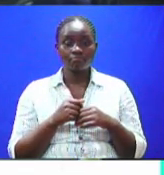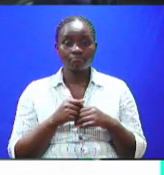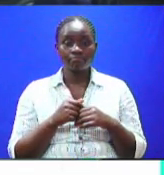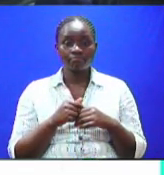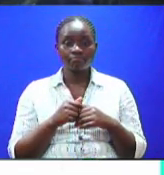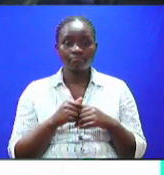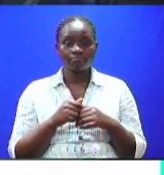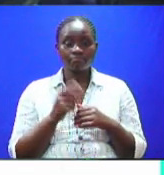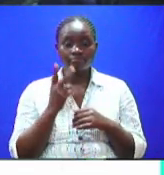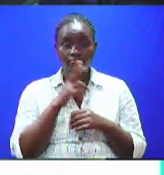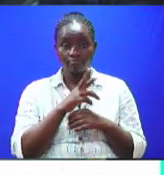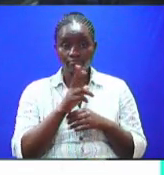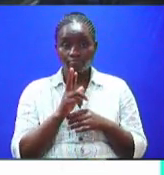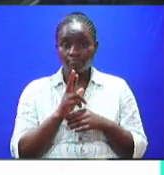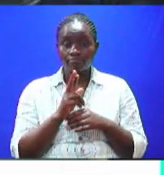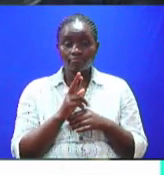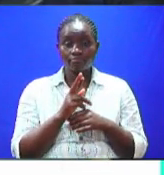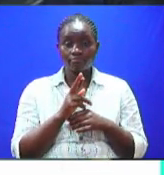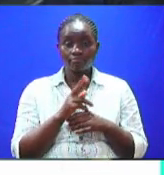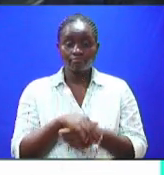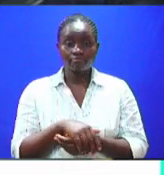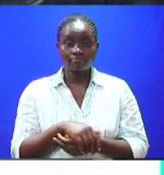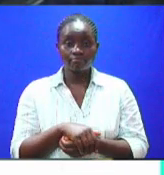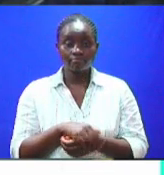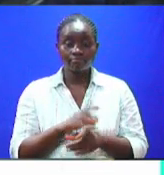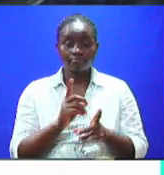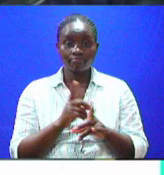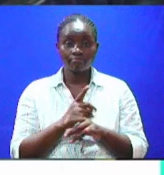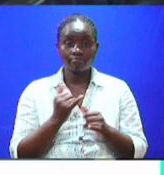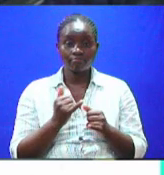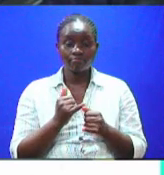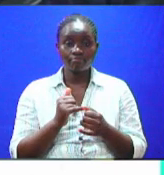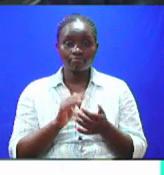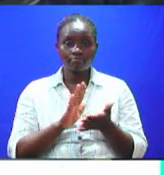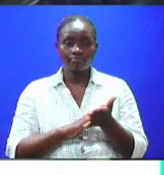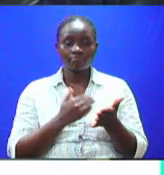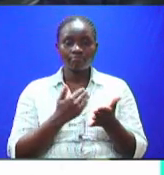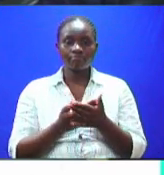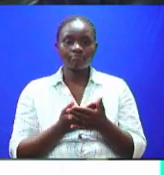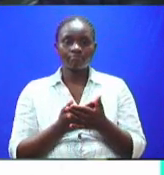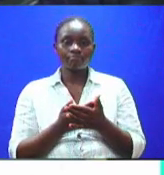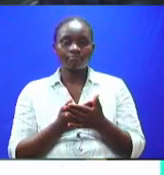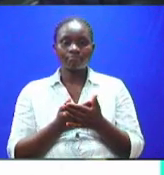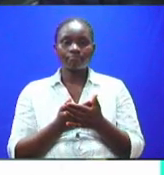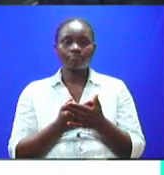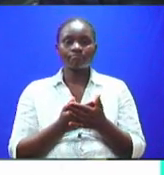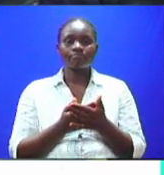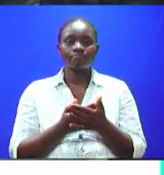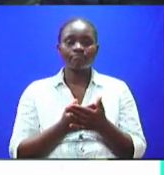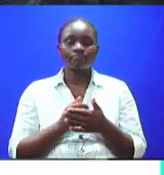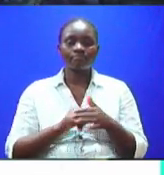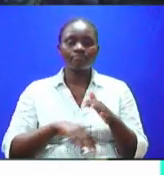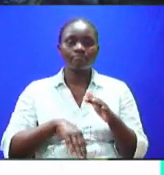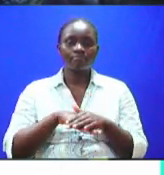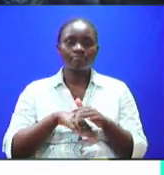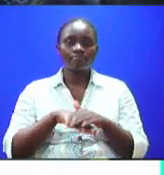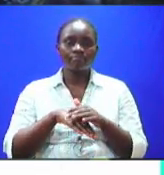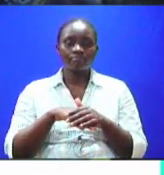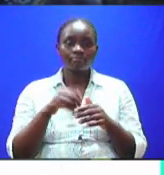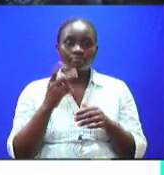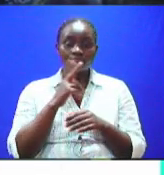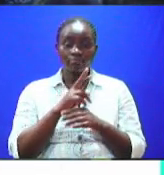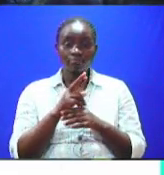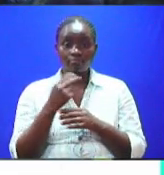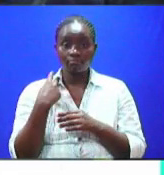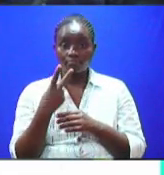tuliona naye anaipiga tu lakini sisi tuna apply two tactics alafu tunapiga kama hii game so unaona hii ya pili